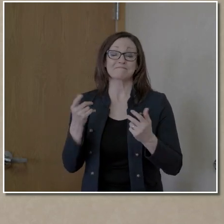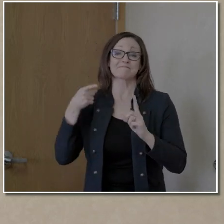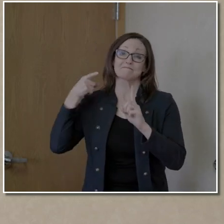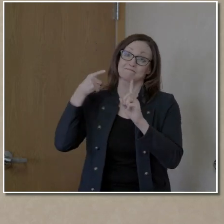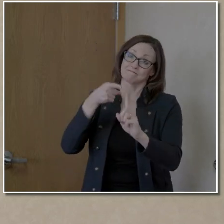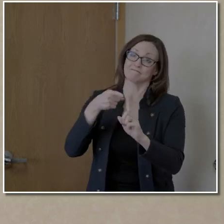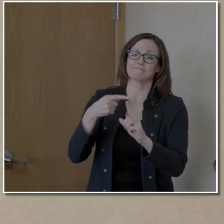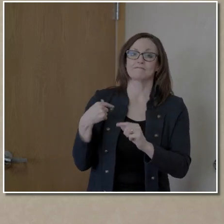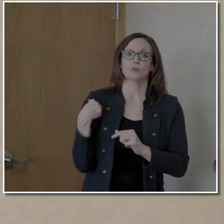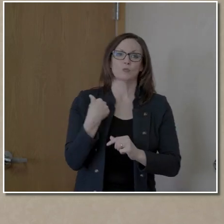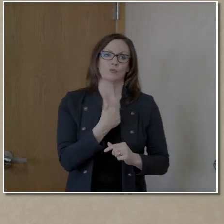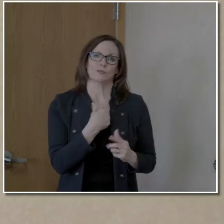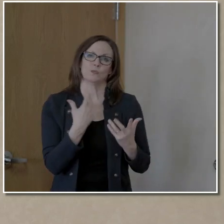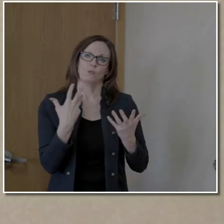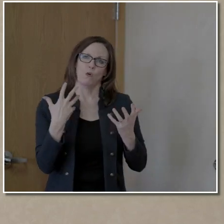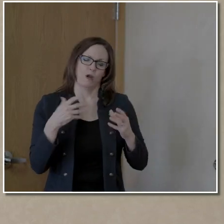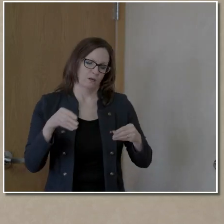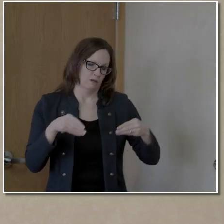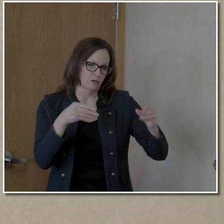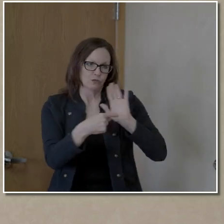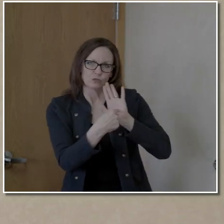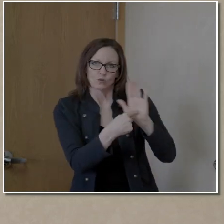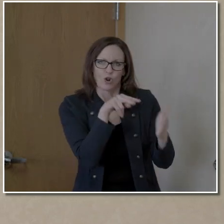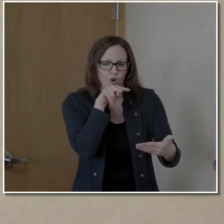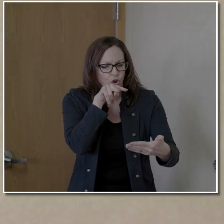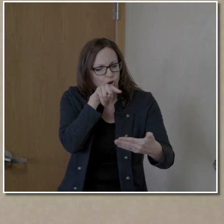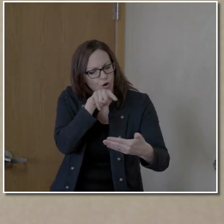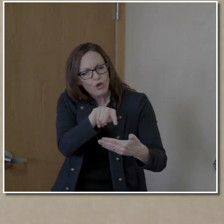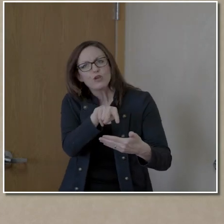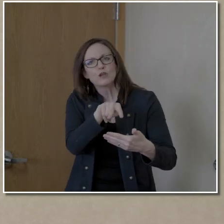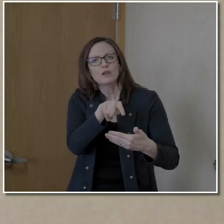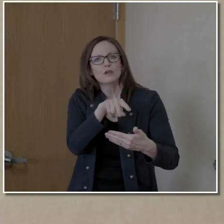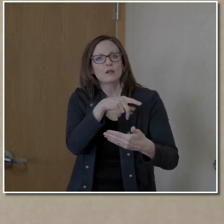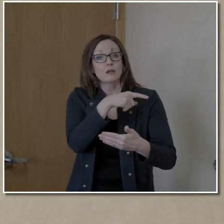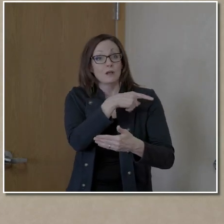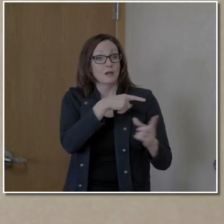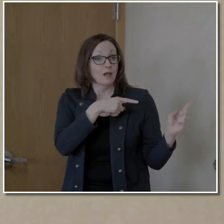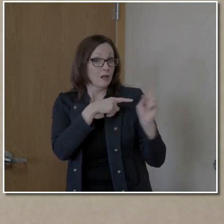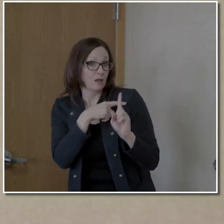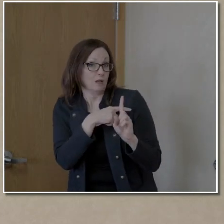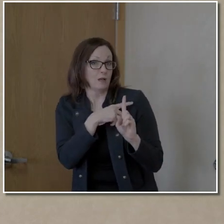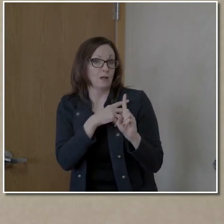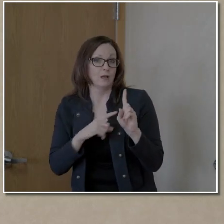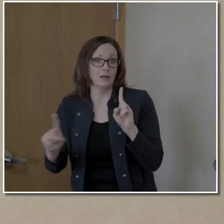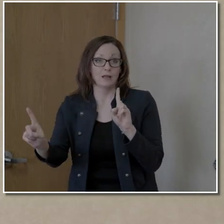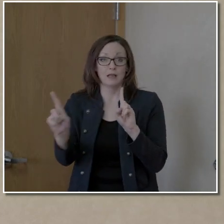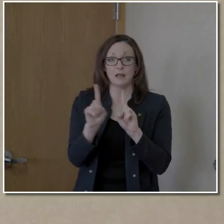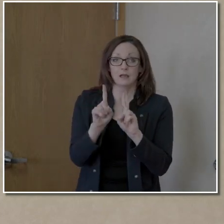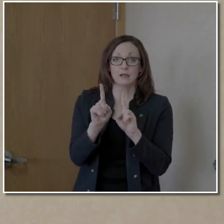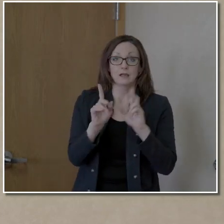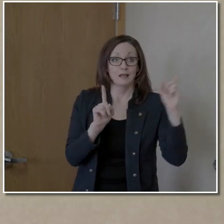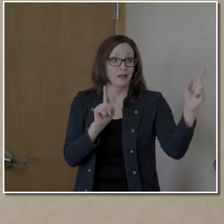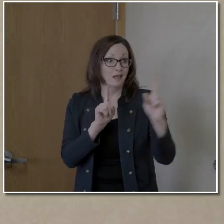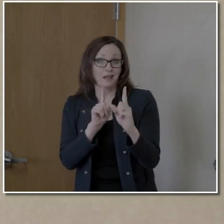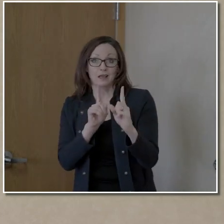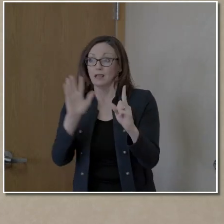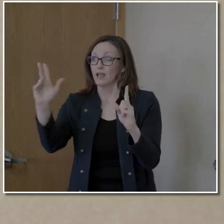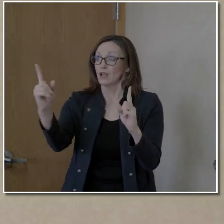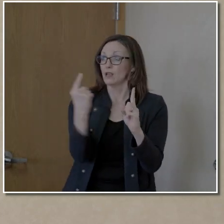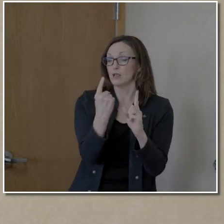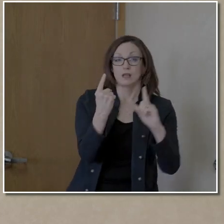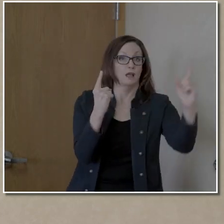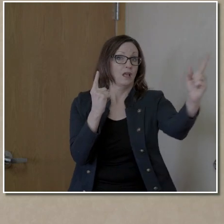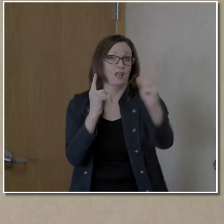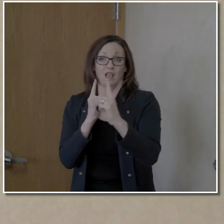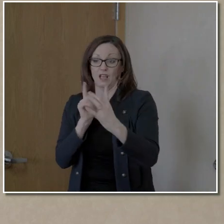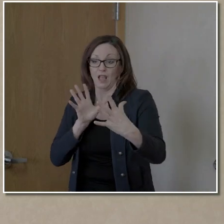the oldest members of our society. And so since long-term care facilities are primarily